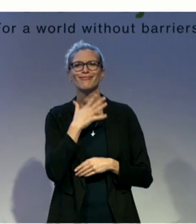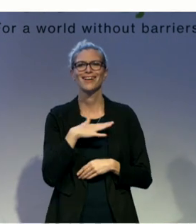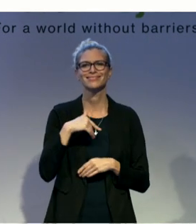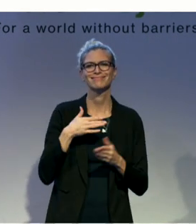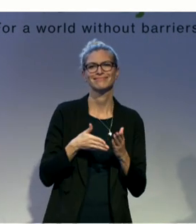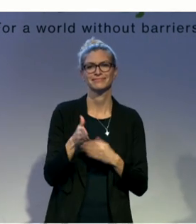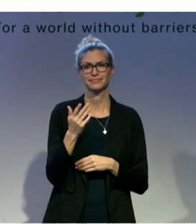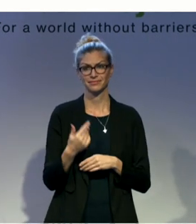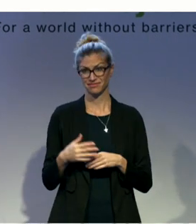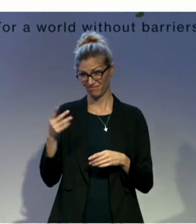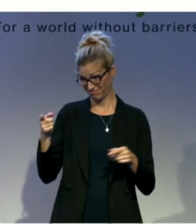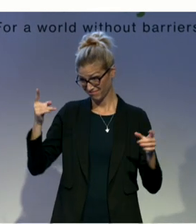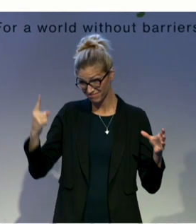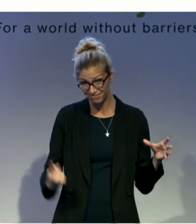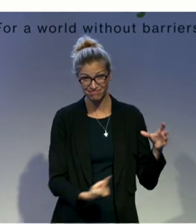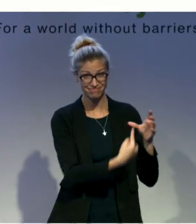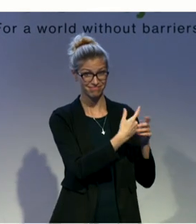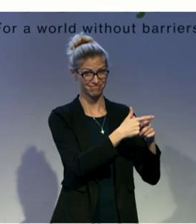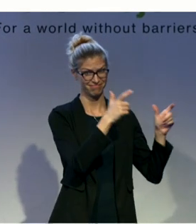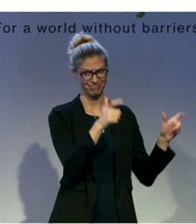an institution, they stay there for life.